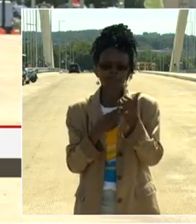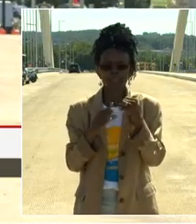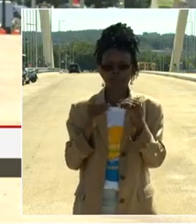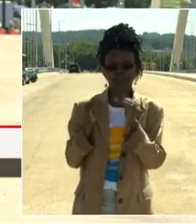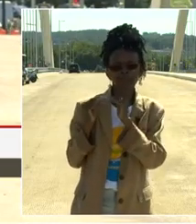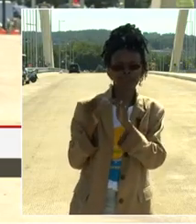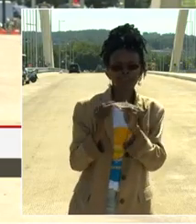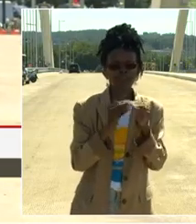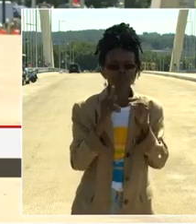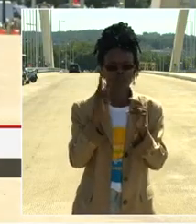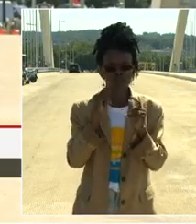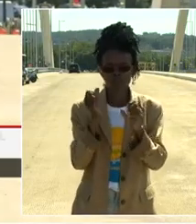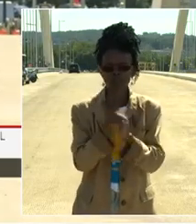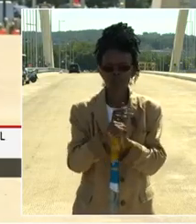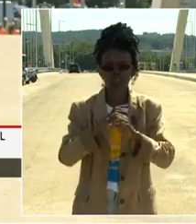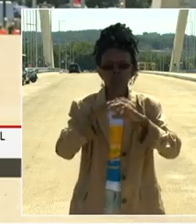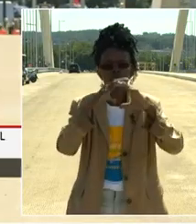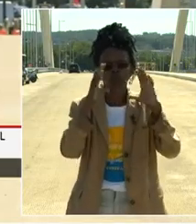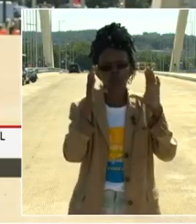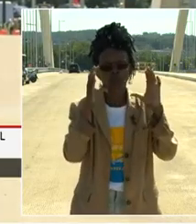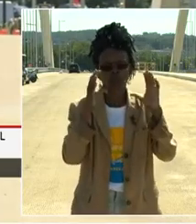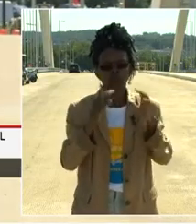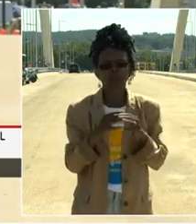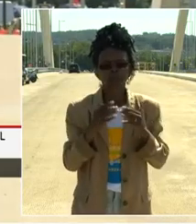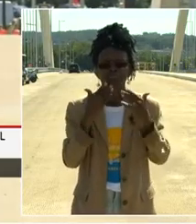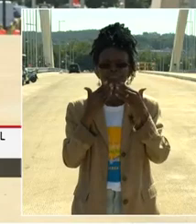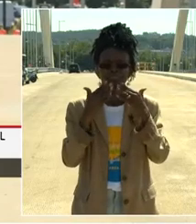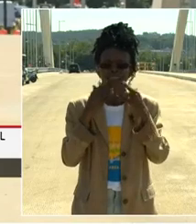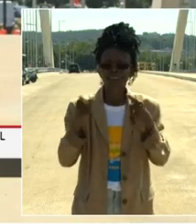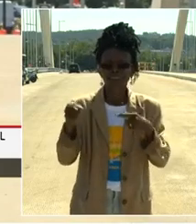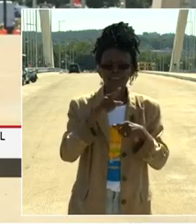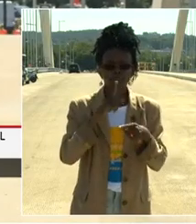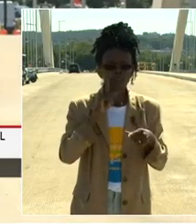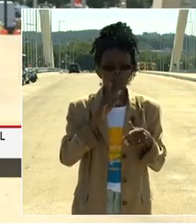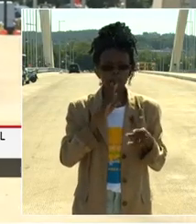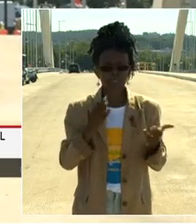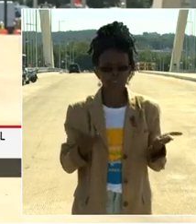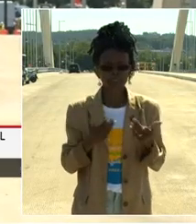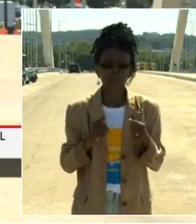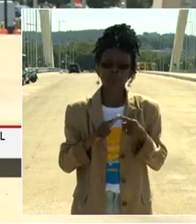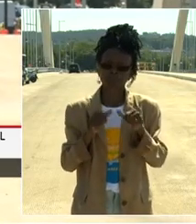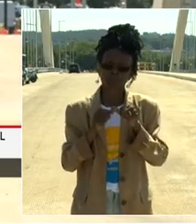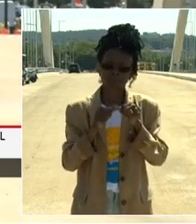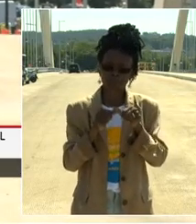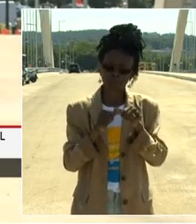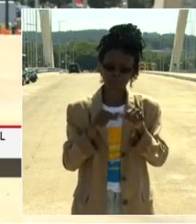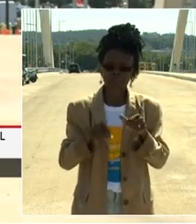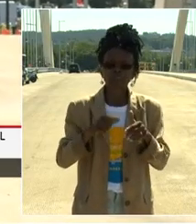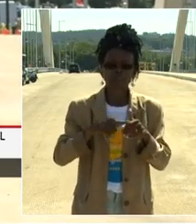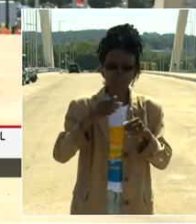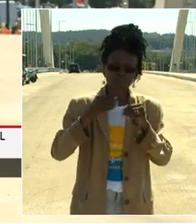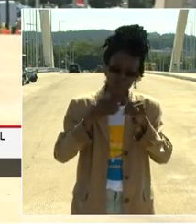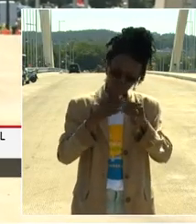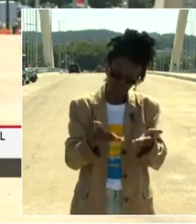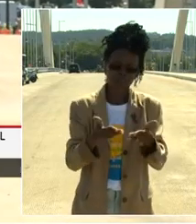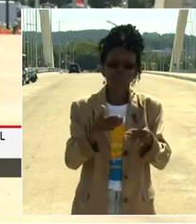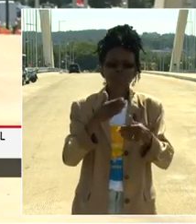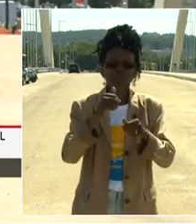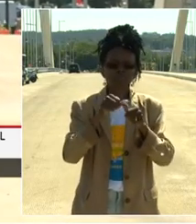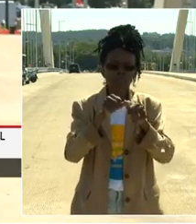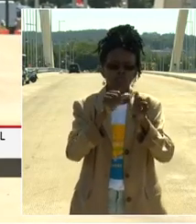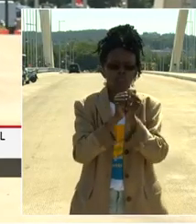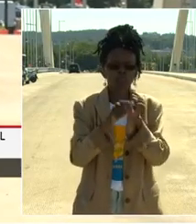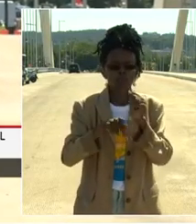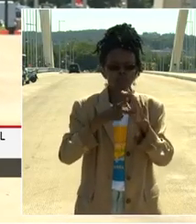being here, and let's get on with our program by hearing from one of our champions